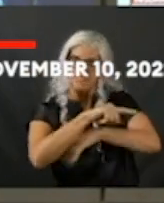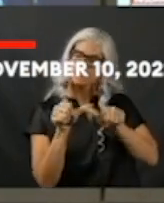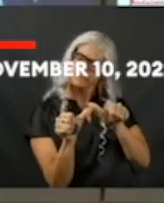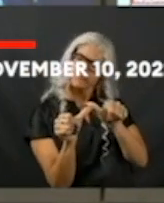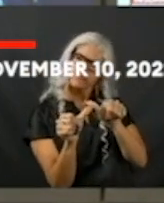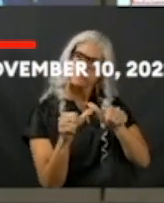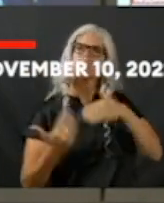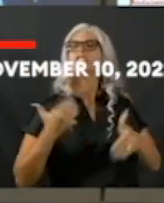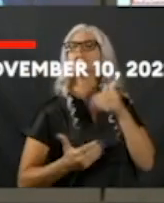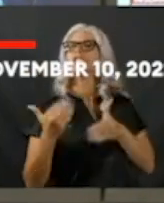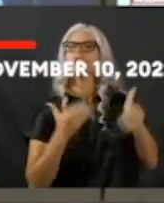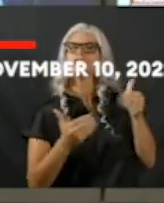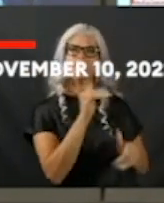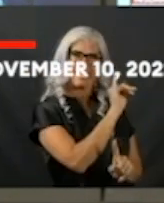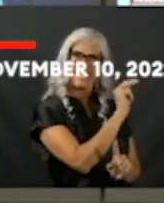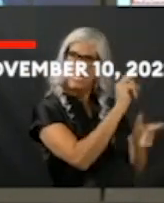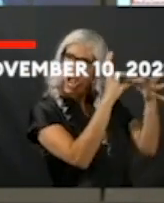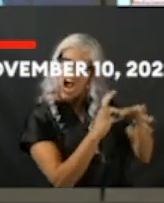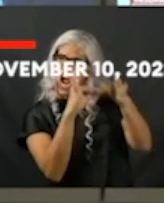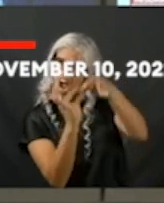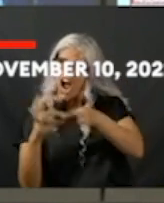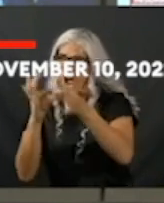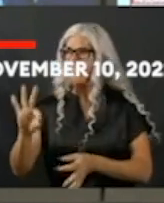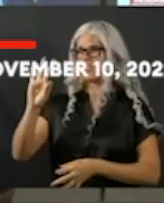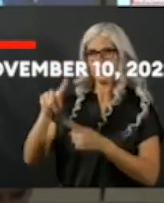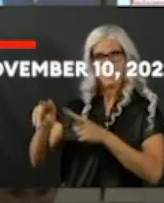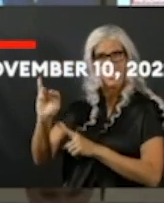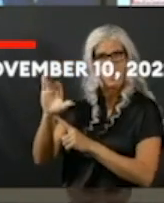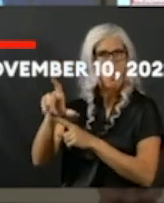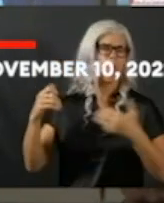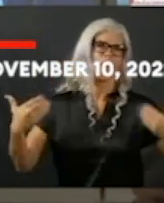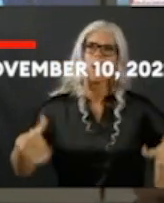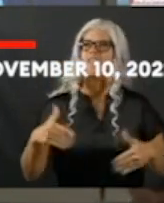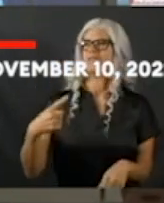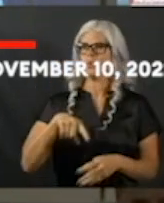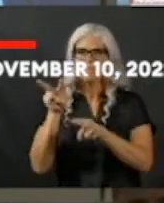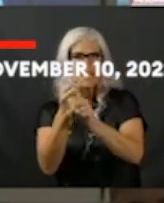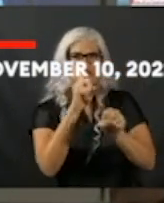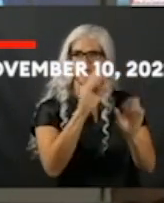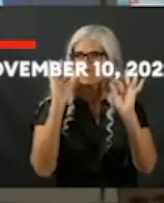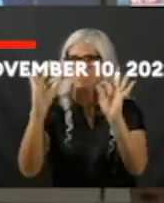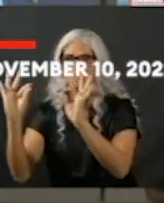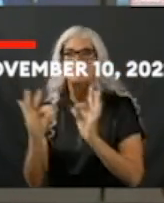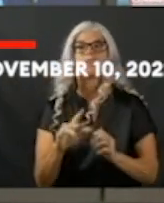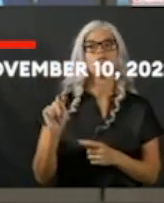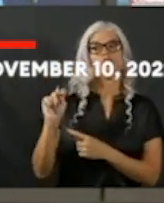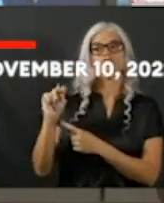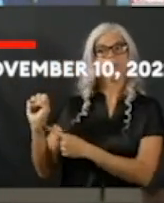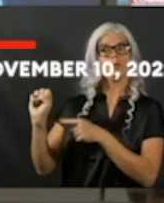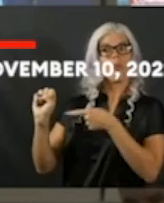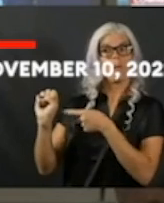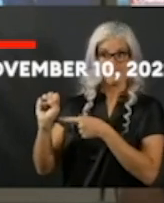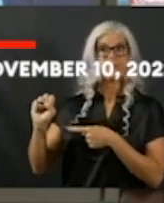what what Floridians need most, and that is our help. Tropical storm conditions are ongoing across the Florida Peninsula and will